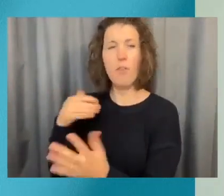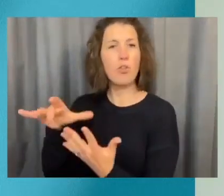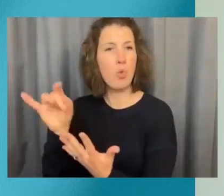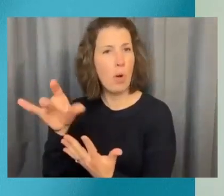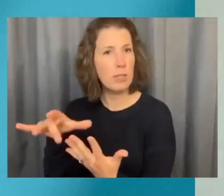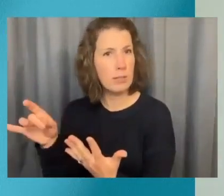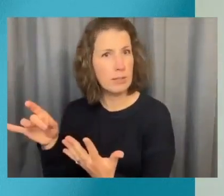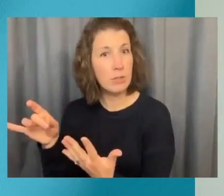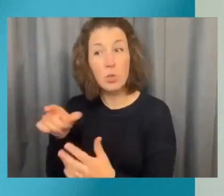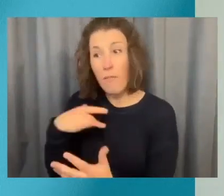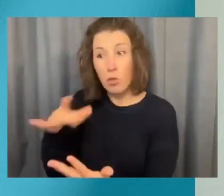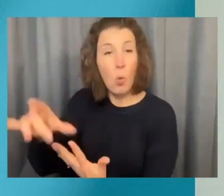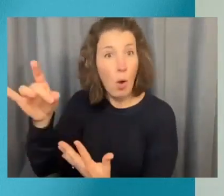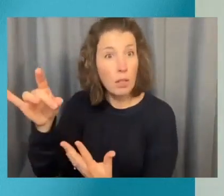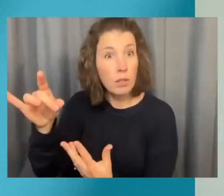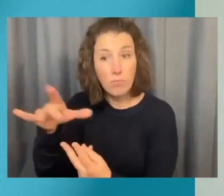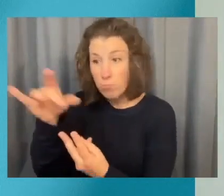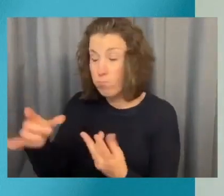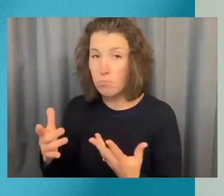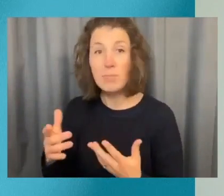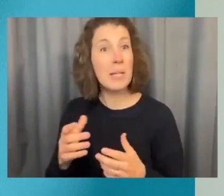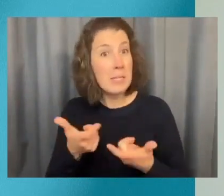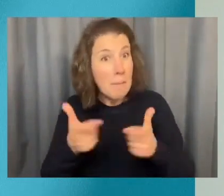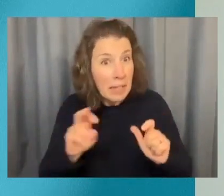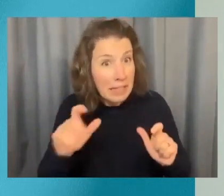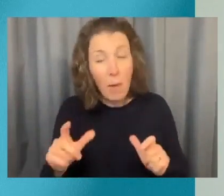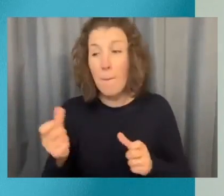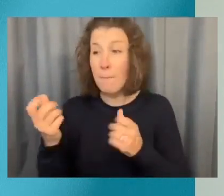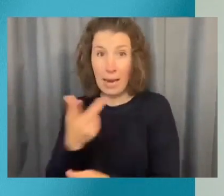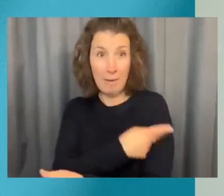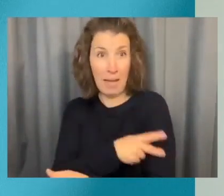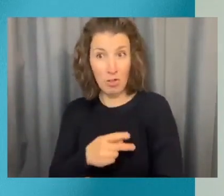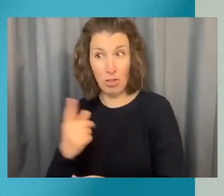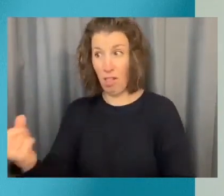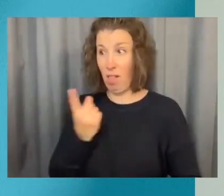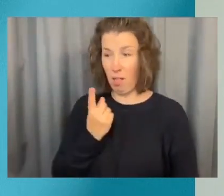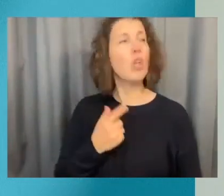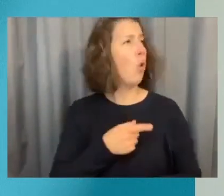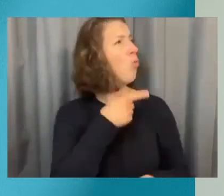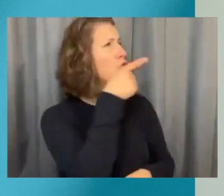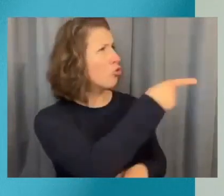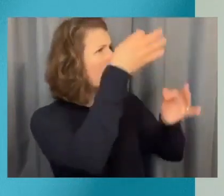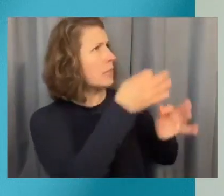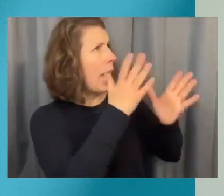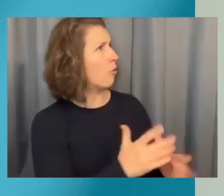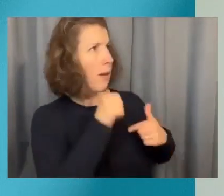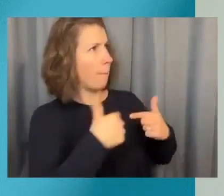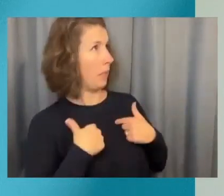which is a big deal. Like I think a lot of times patients come to me and they feel like I'm the decider. And so what do you mean that I have choice in this